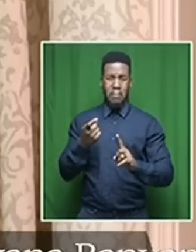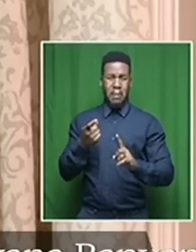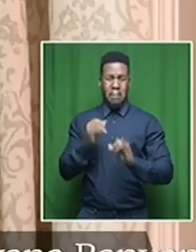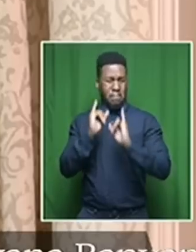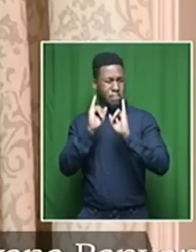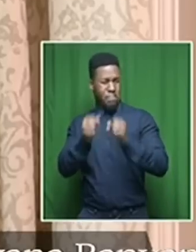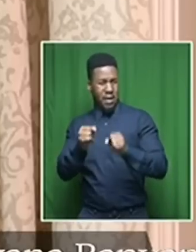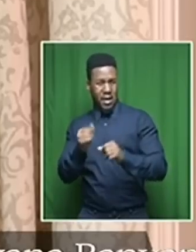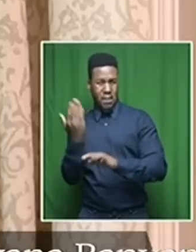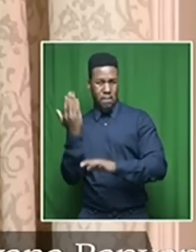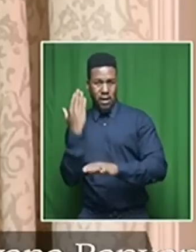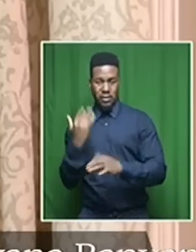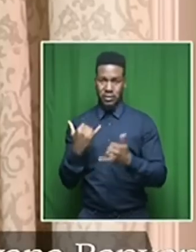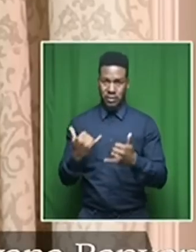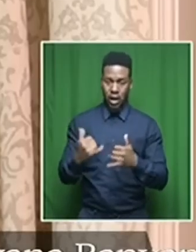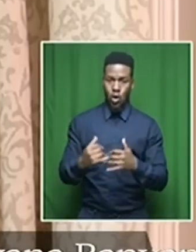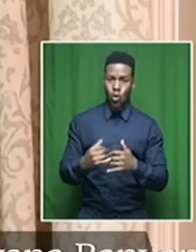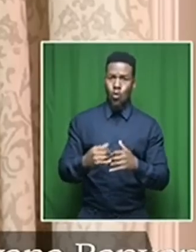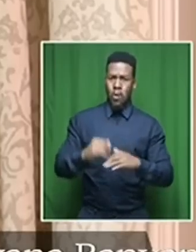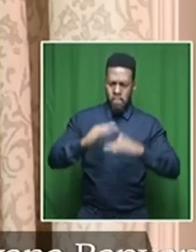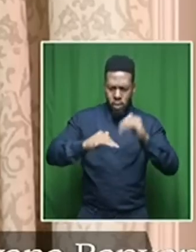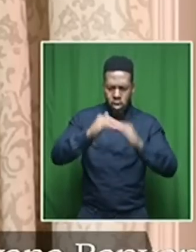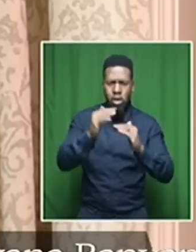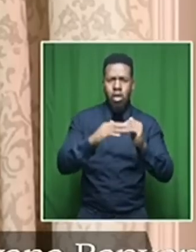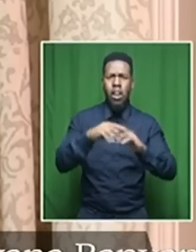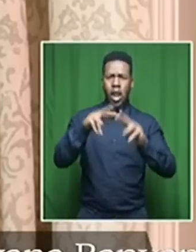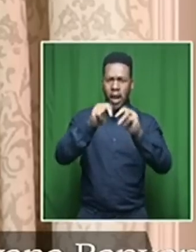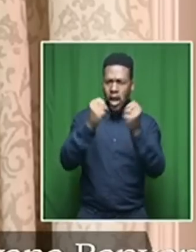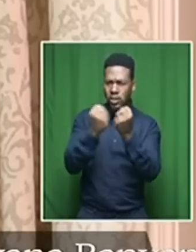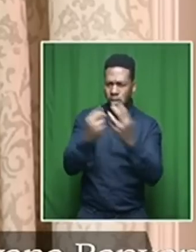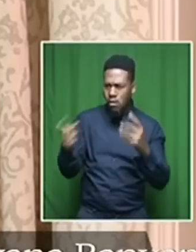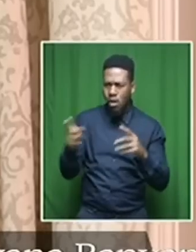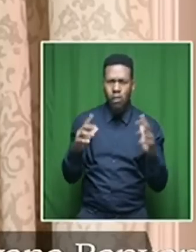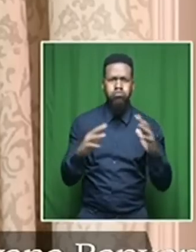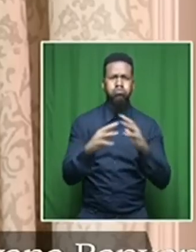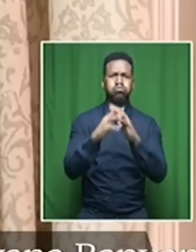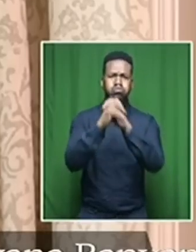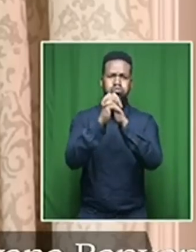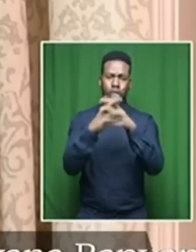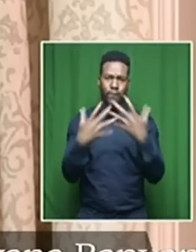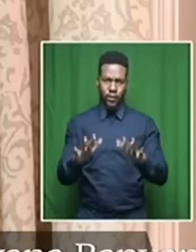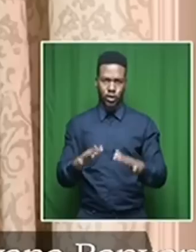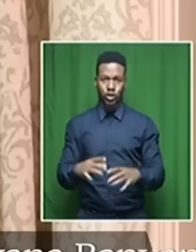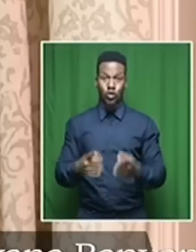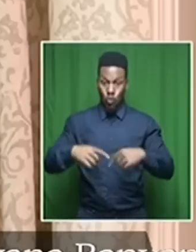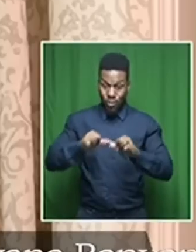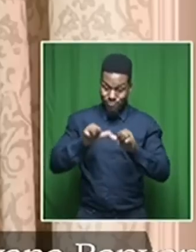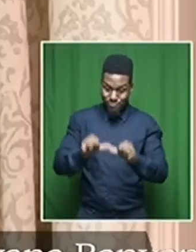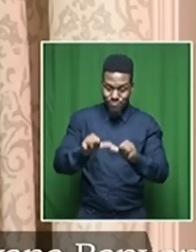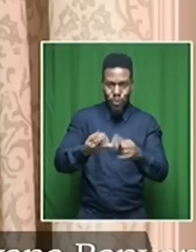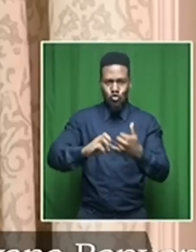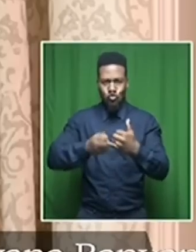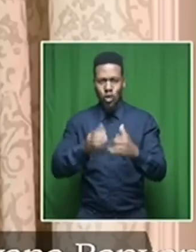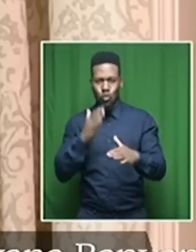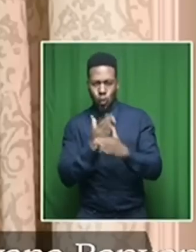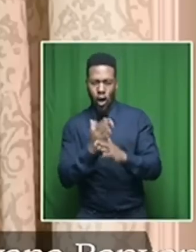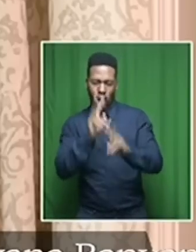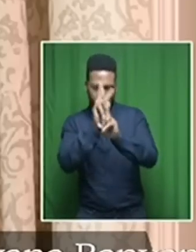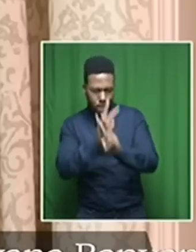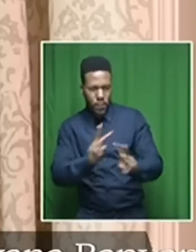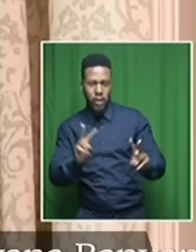to build a united nation, we will continue to work for reconciliation,